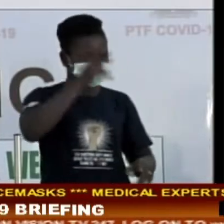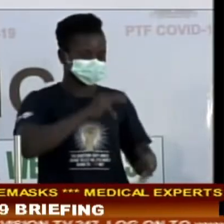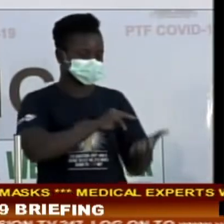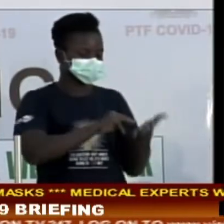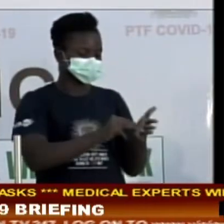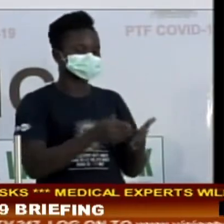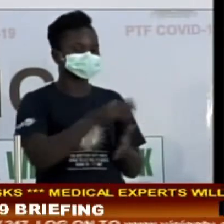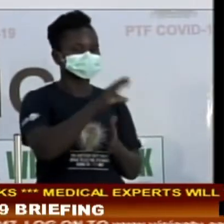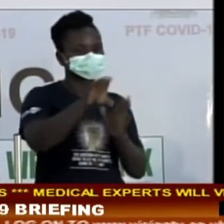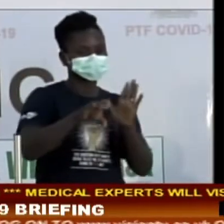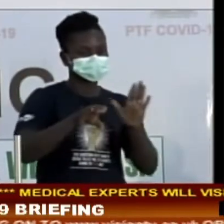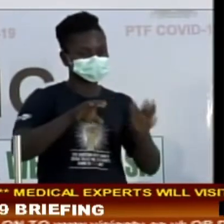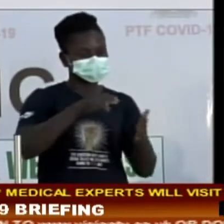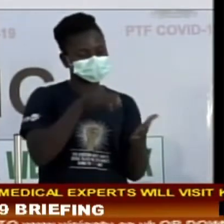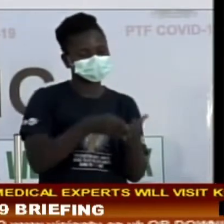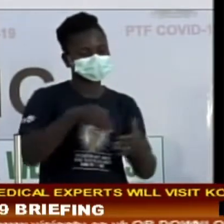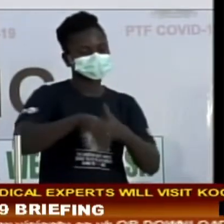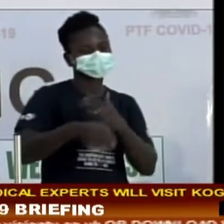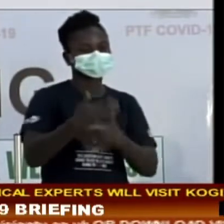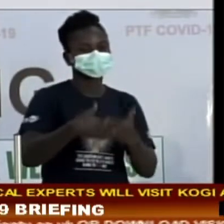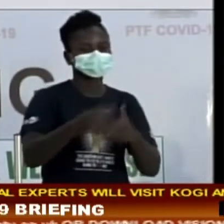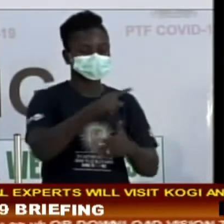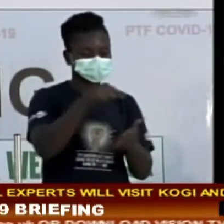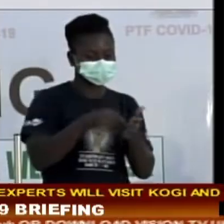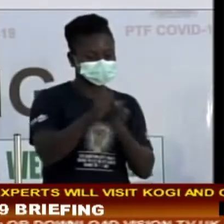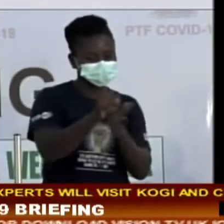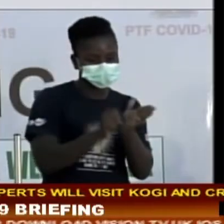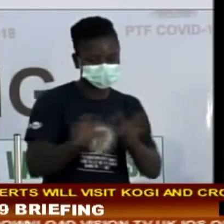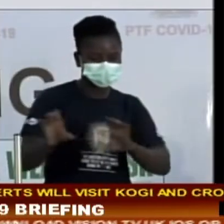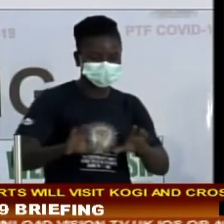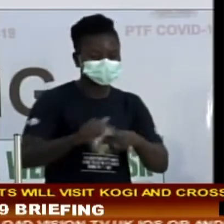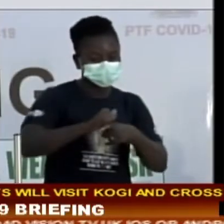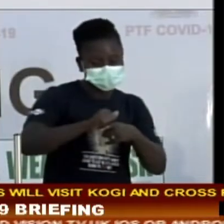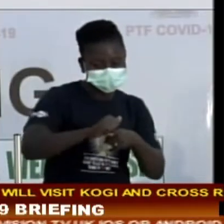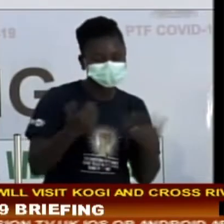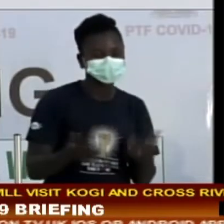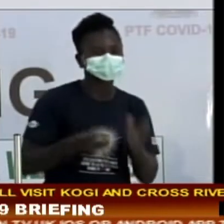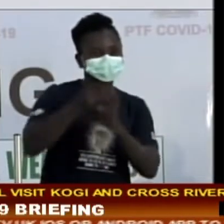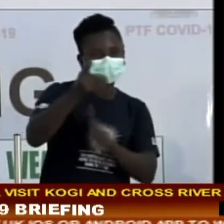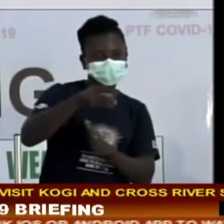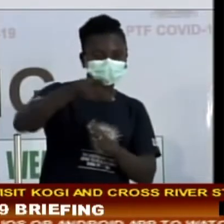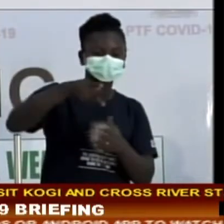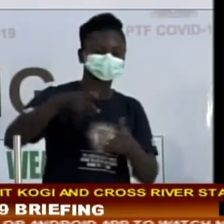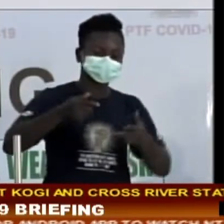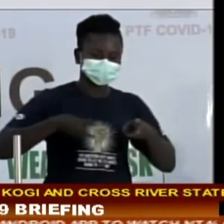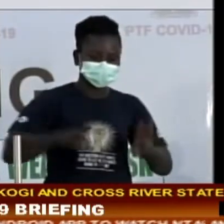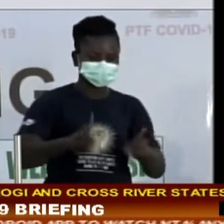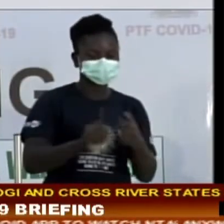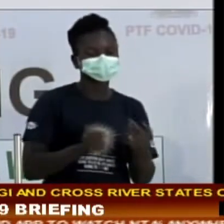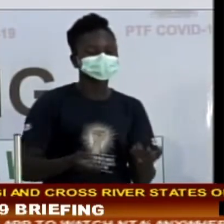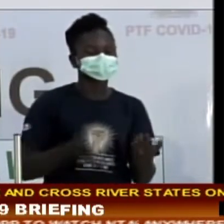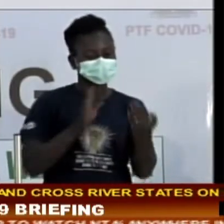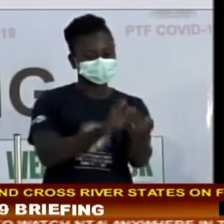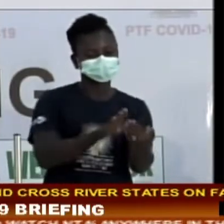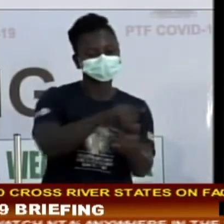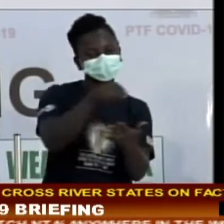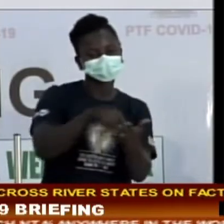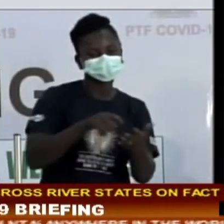states conducted a training develop a protocol on how to approach the investigation into these uh